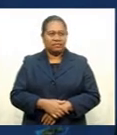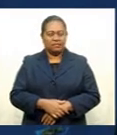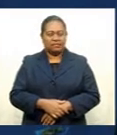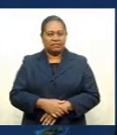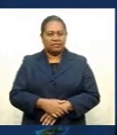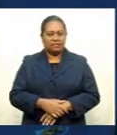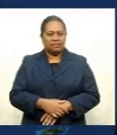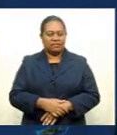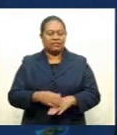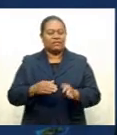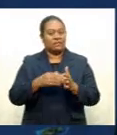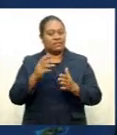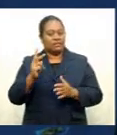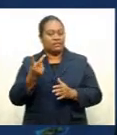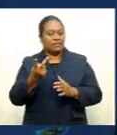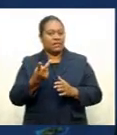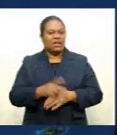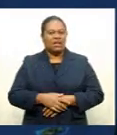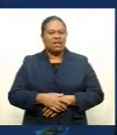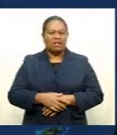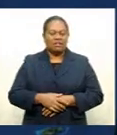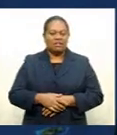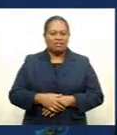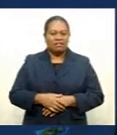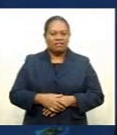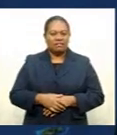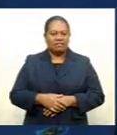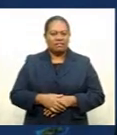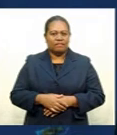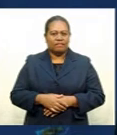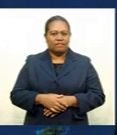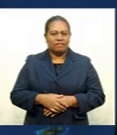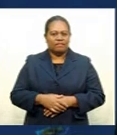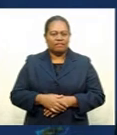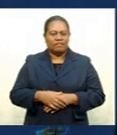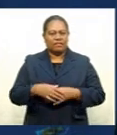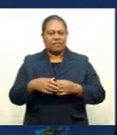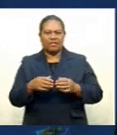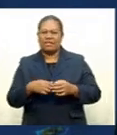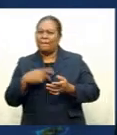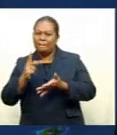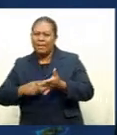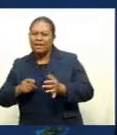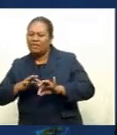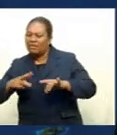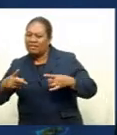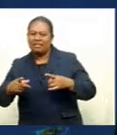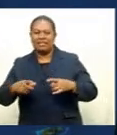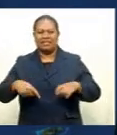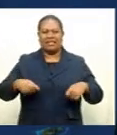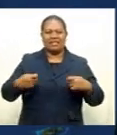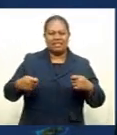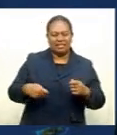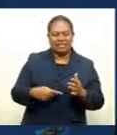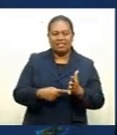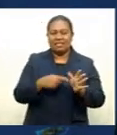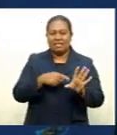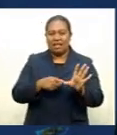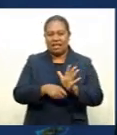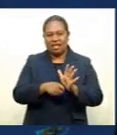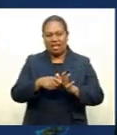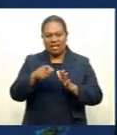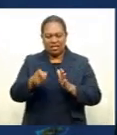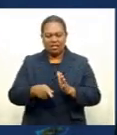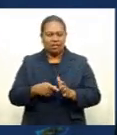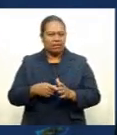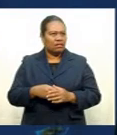the second-hand vehicles for the duty-free, on the vehicle parts, accessories, tires and age limit to be